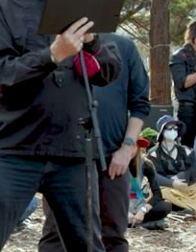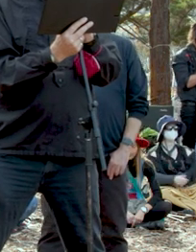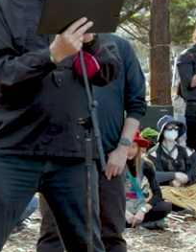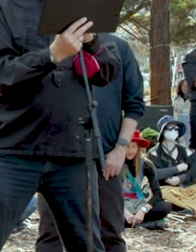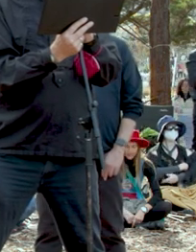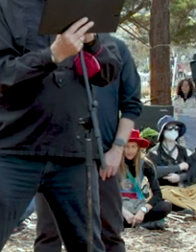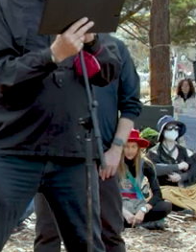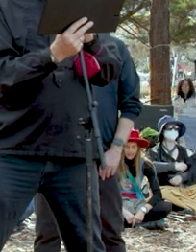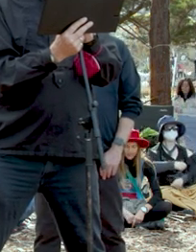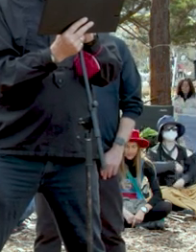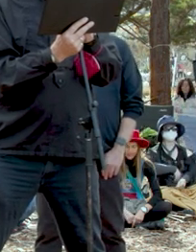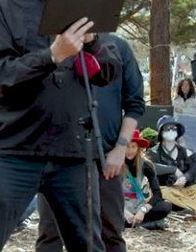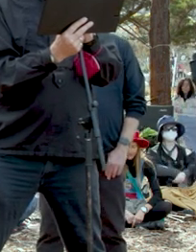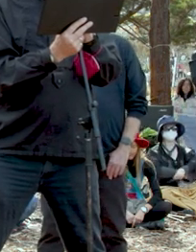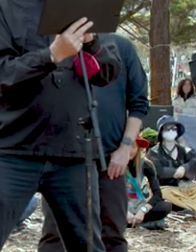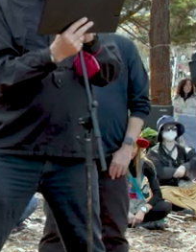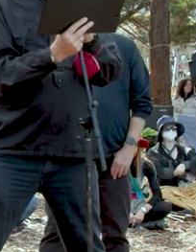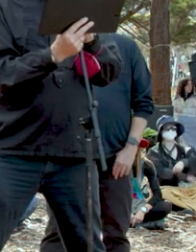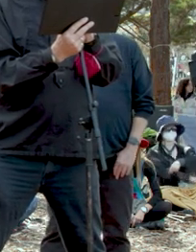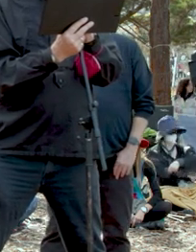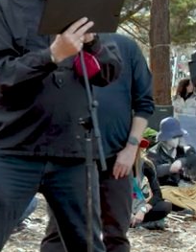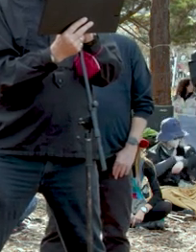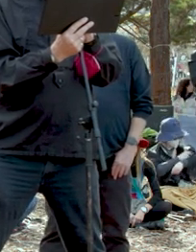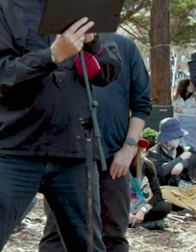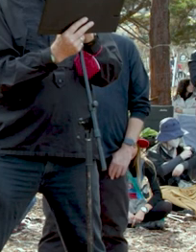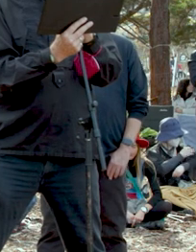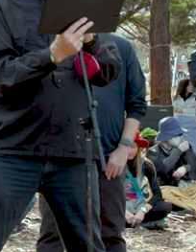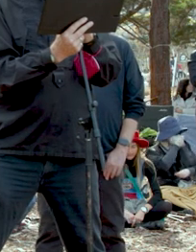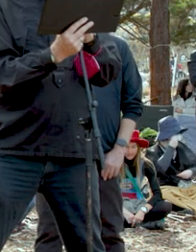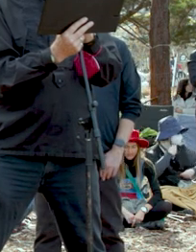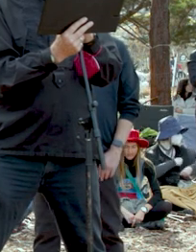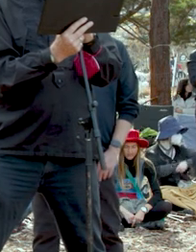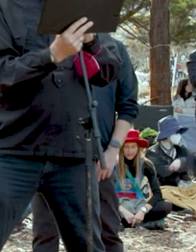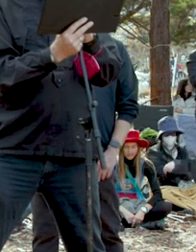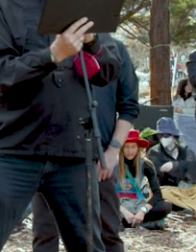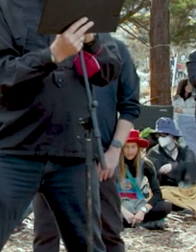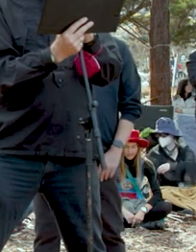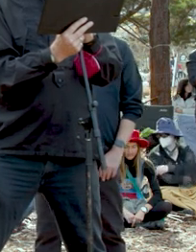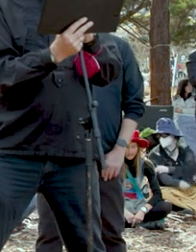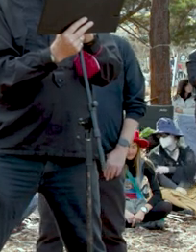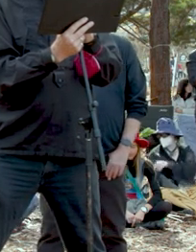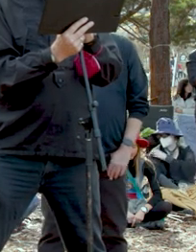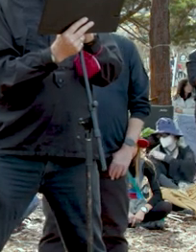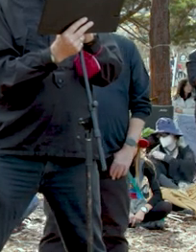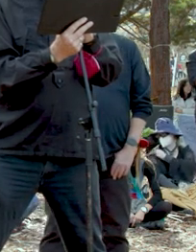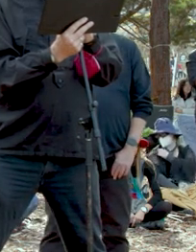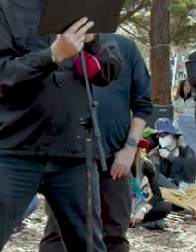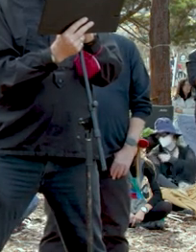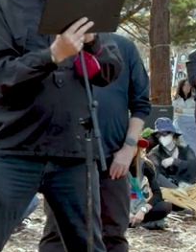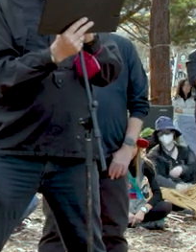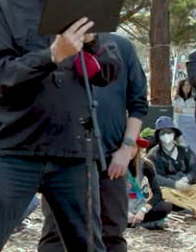Uncle Paul Shepherd. Viola Gibson. Walt